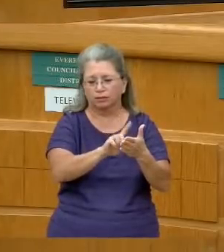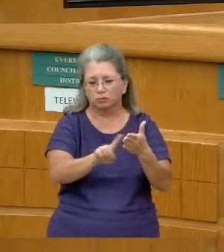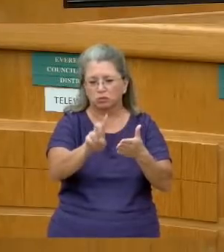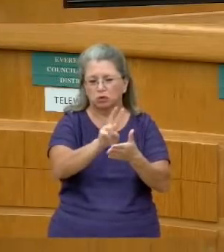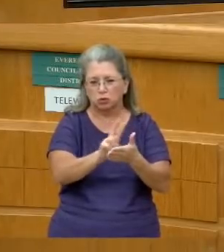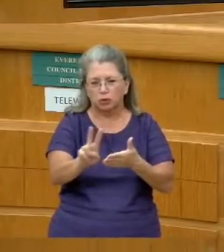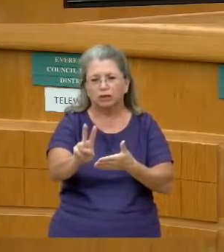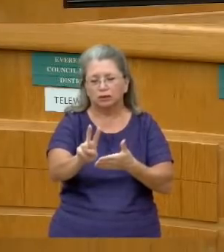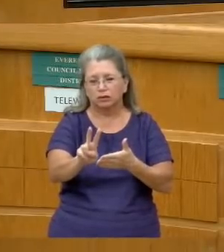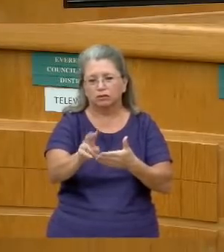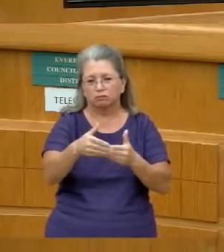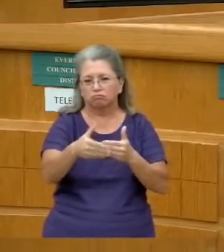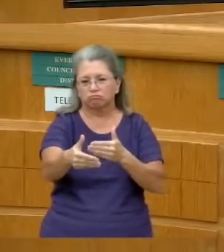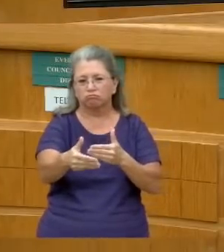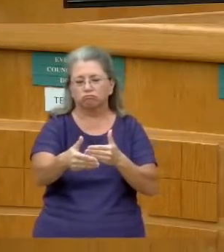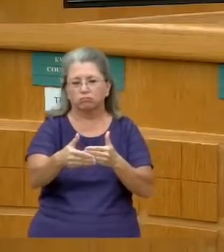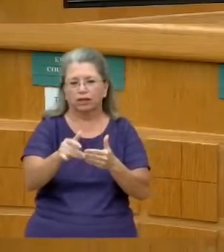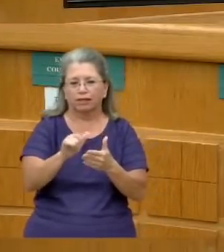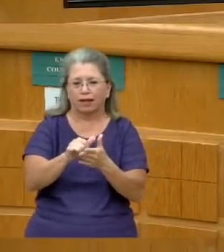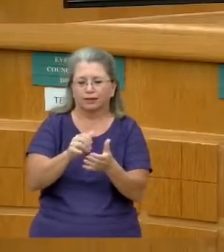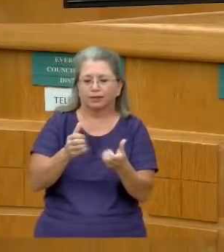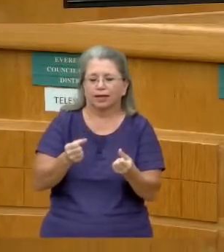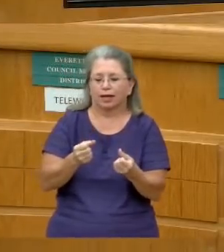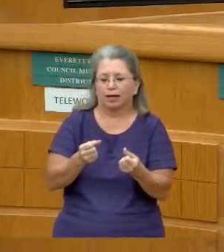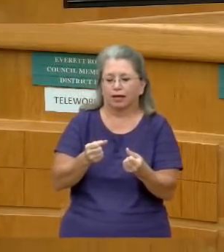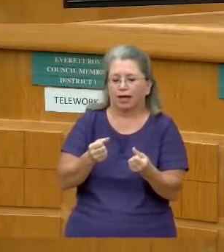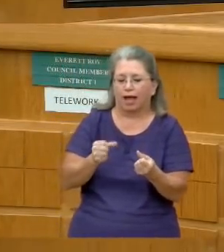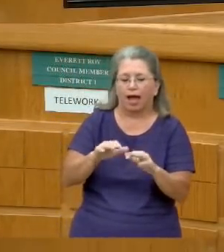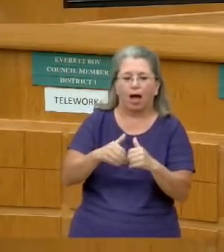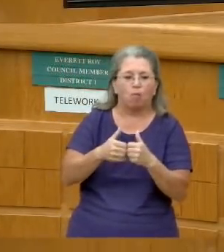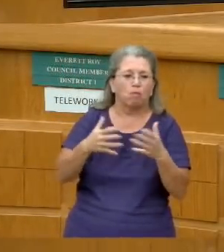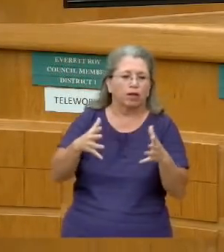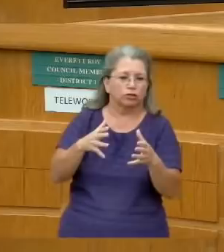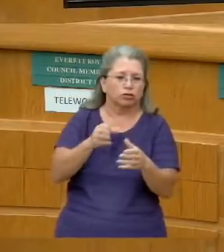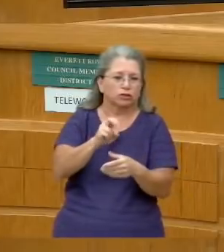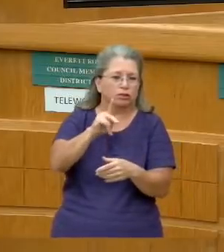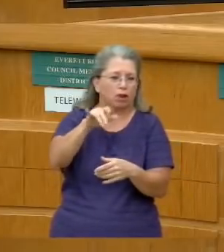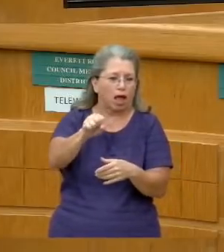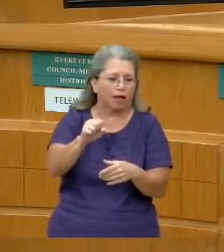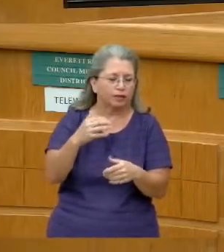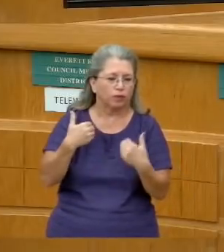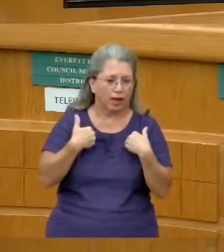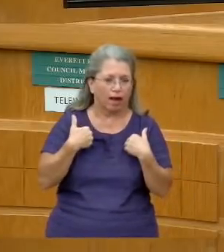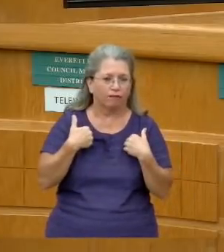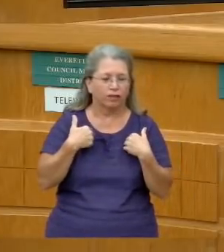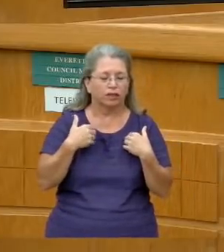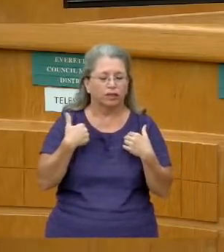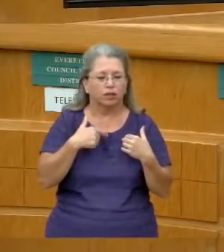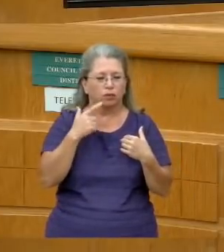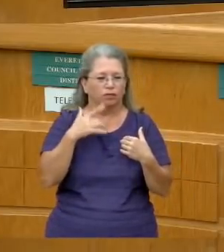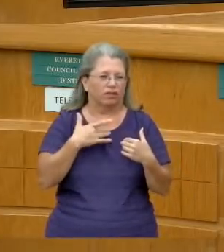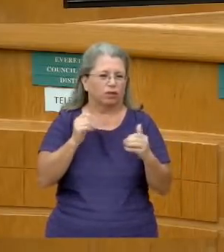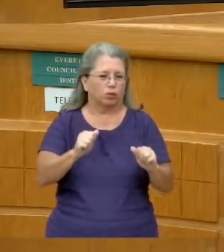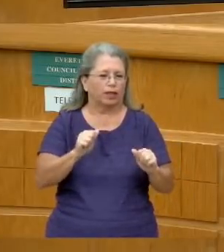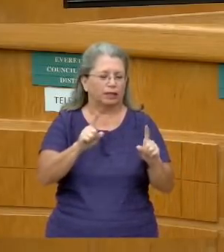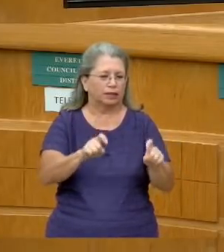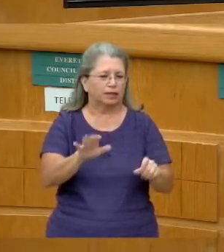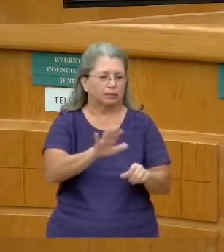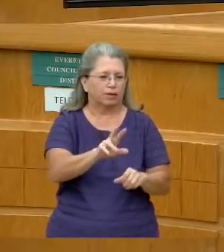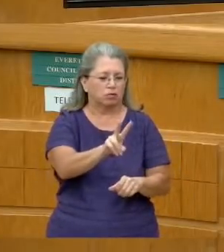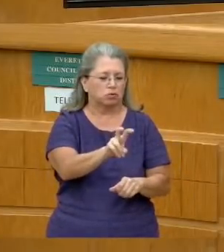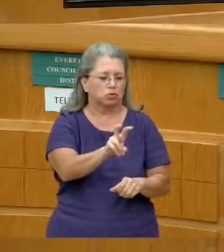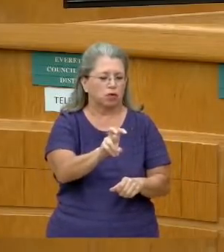2 weeks. The amount of supplies we have, that's probably a conducive test number, about 200 a day at our